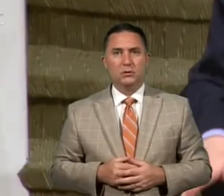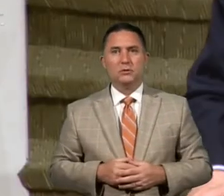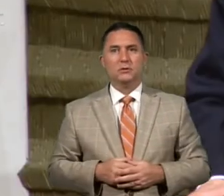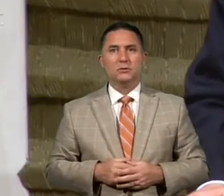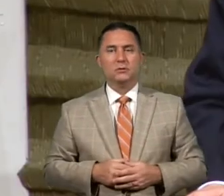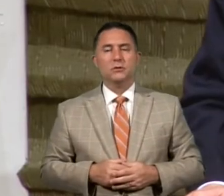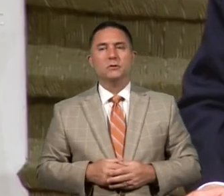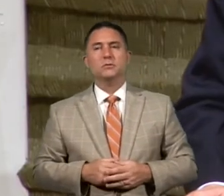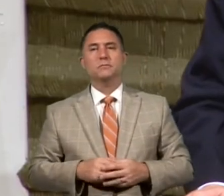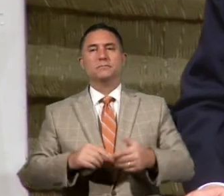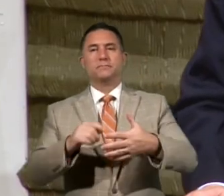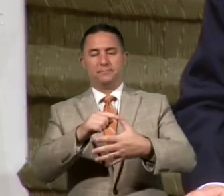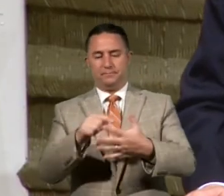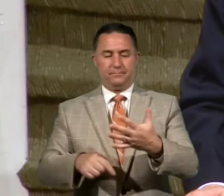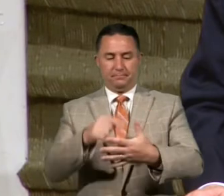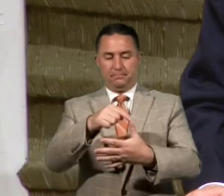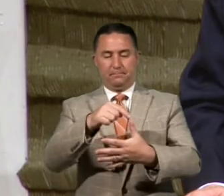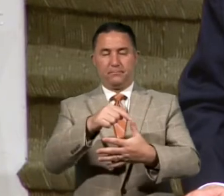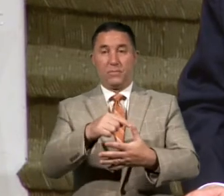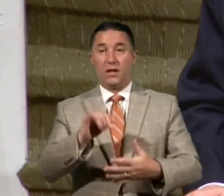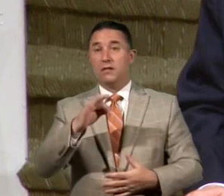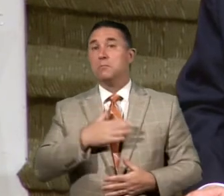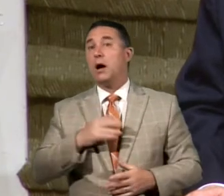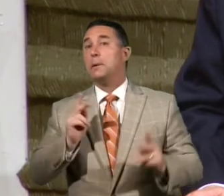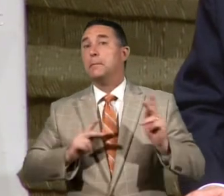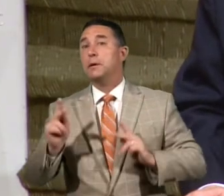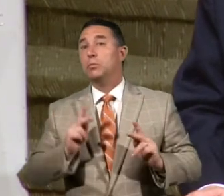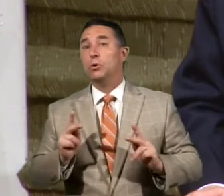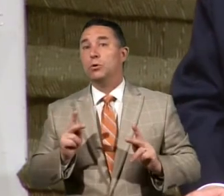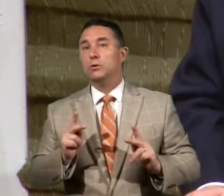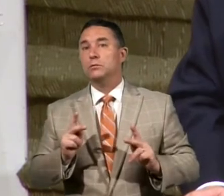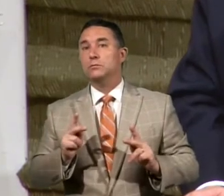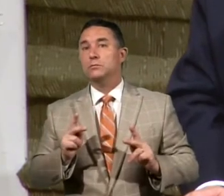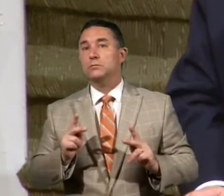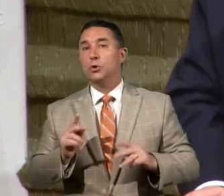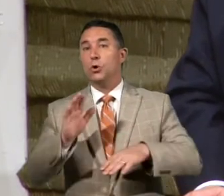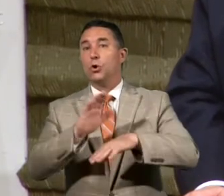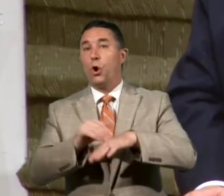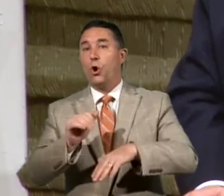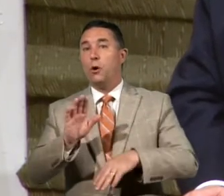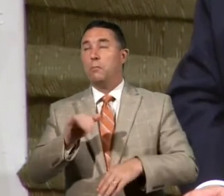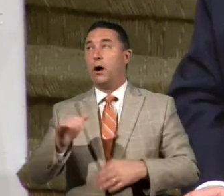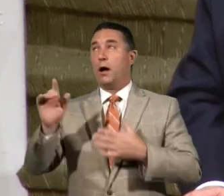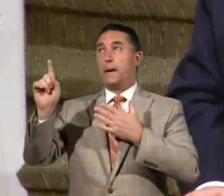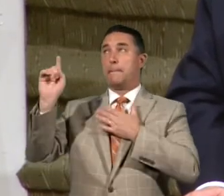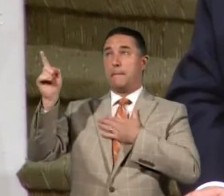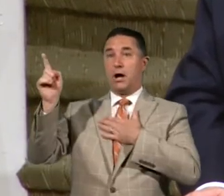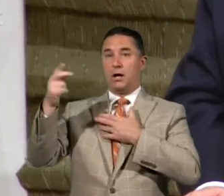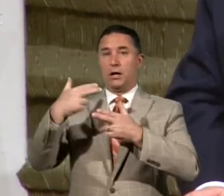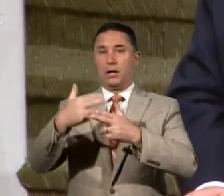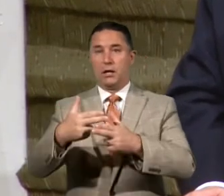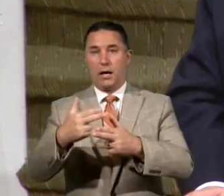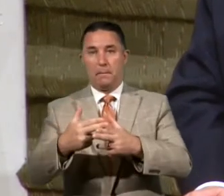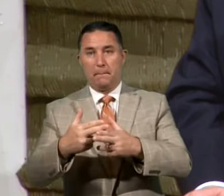Let's look at them. Here's number one. It says, if my people, number one, which are called by my name.